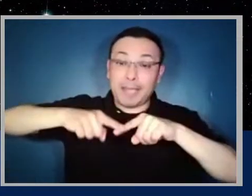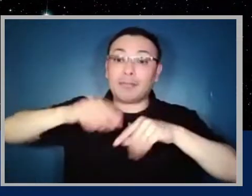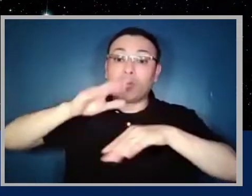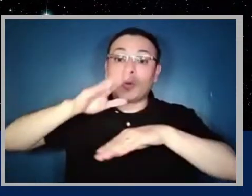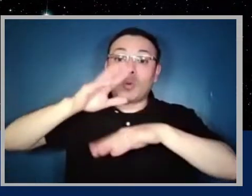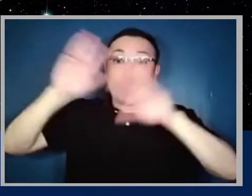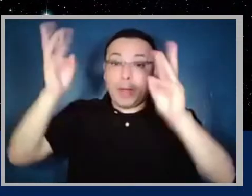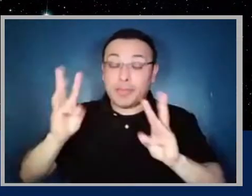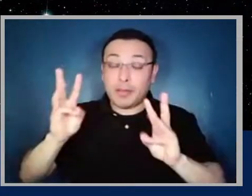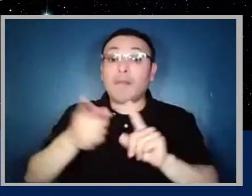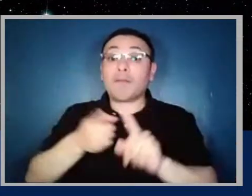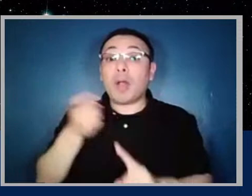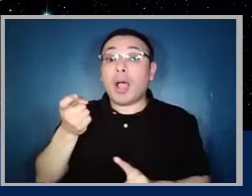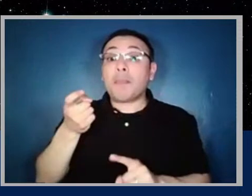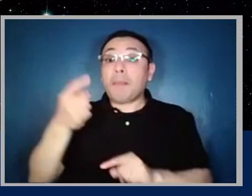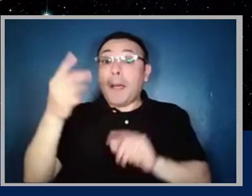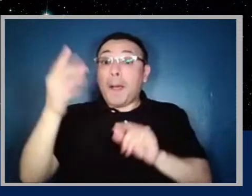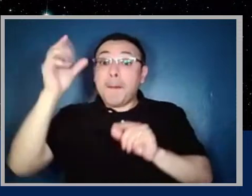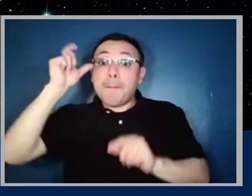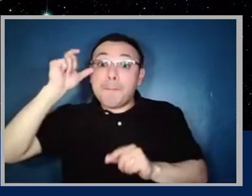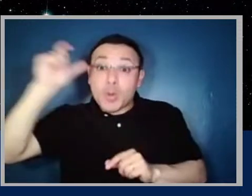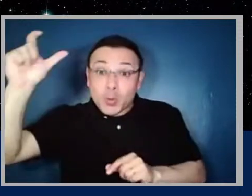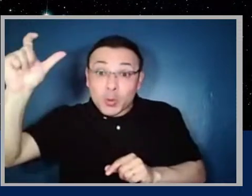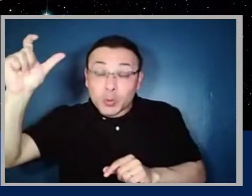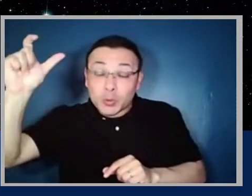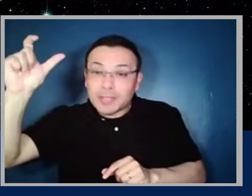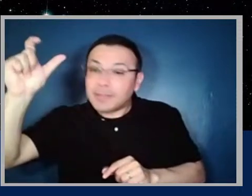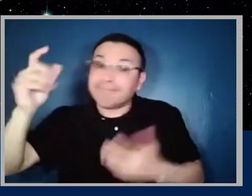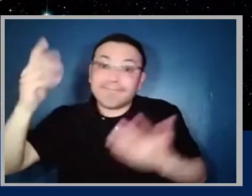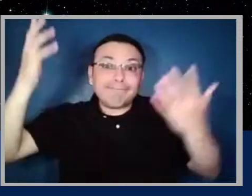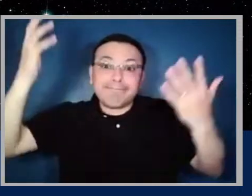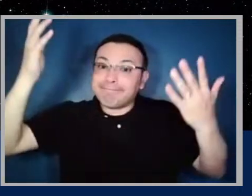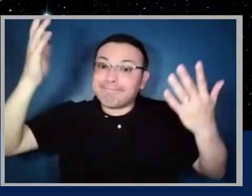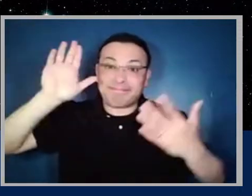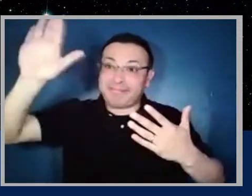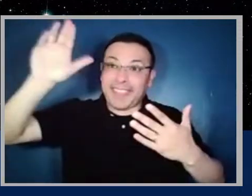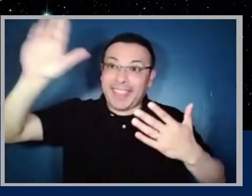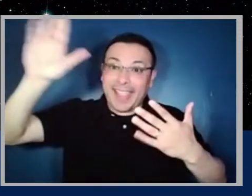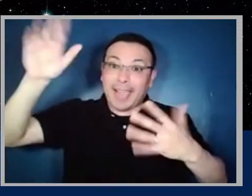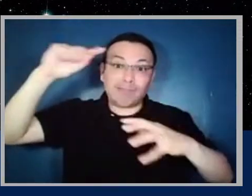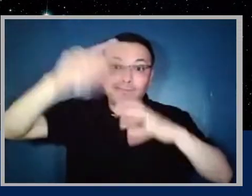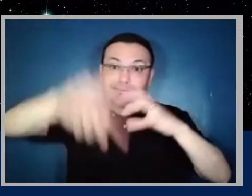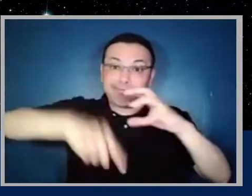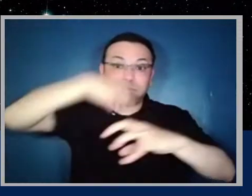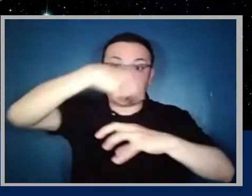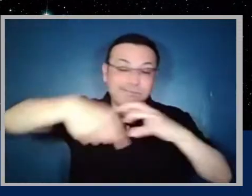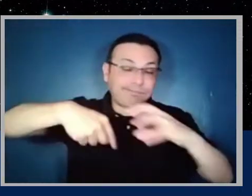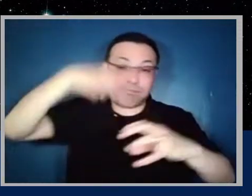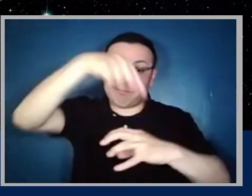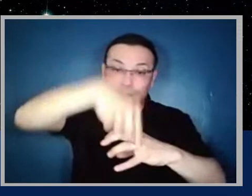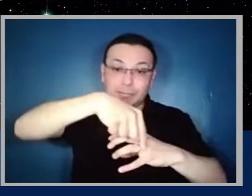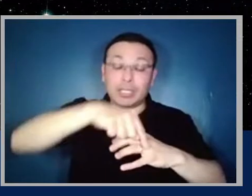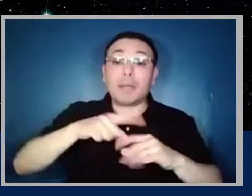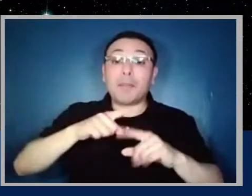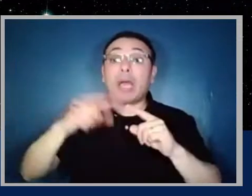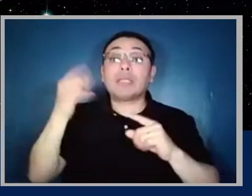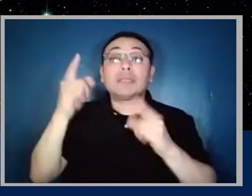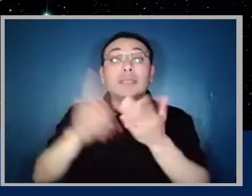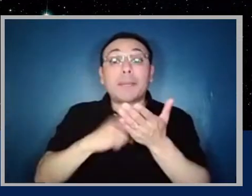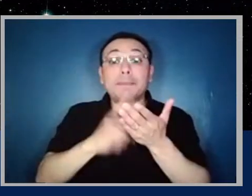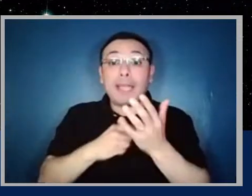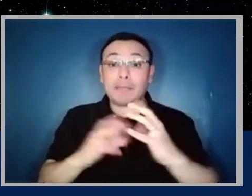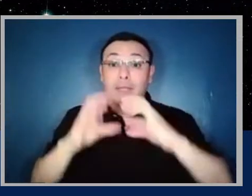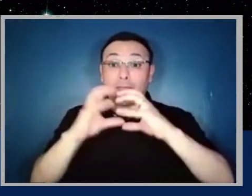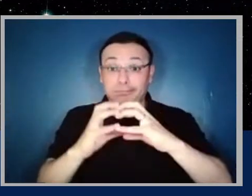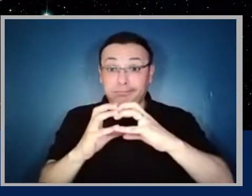from the moon, it's coming back from the moon. And so also there could be issues during the reentry where we could have, and this could